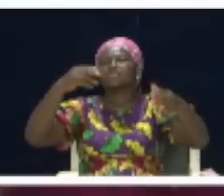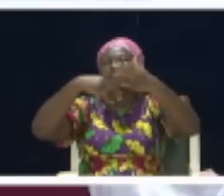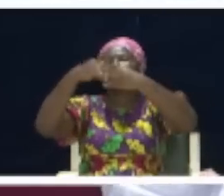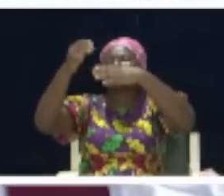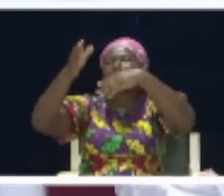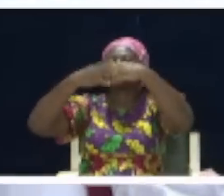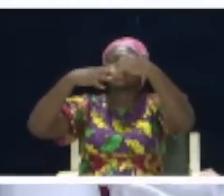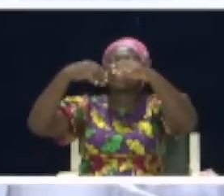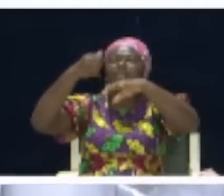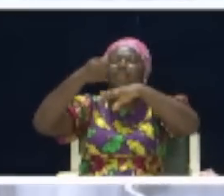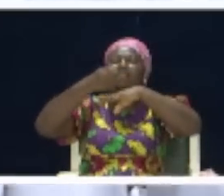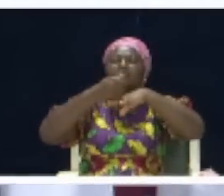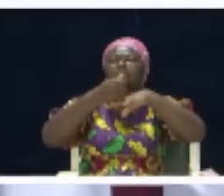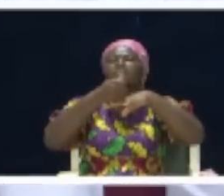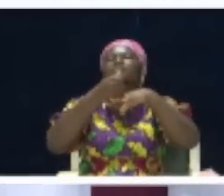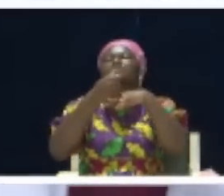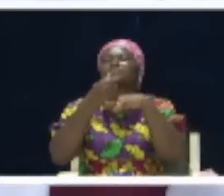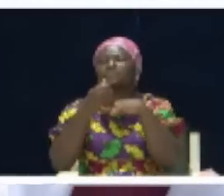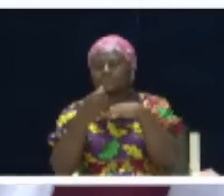mountains.